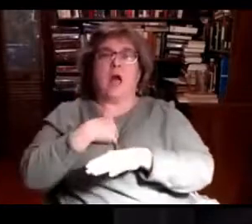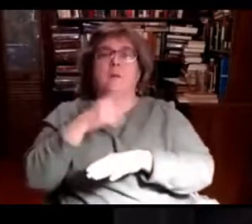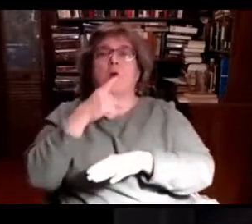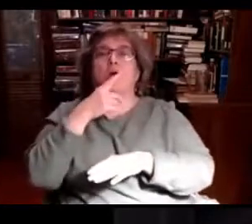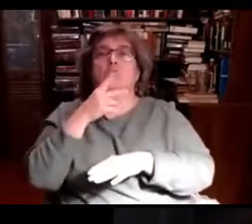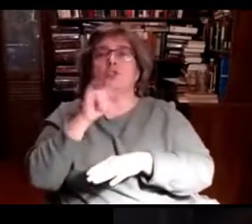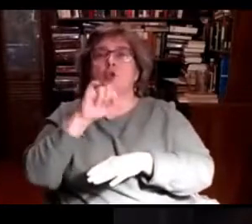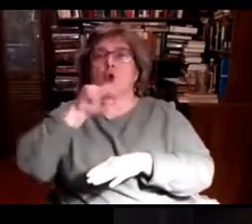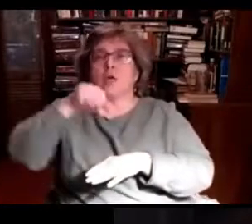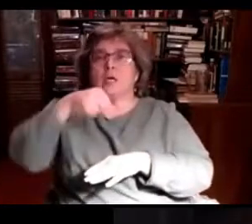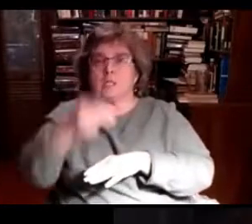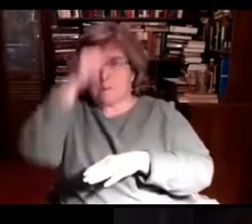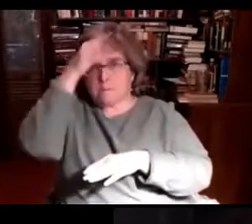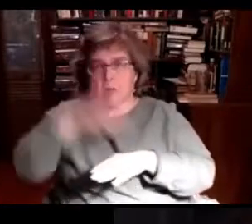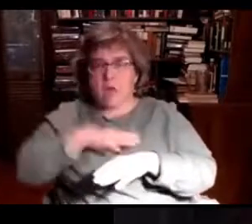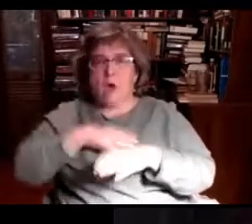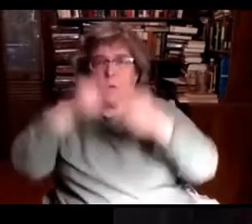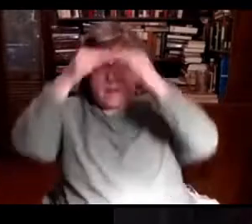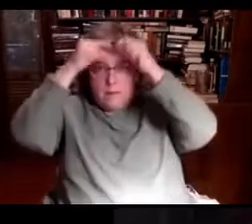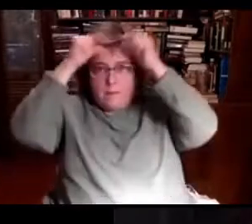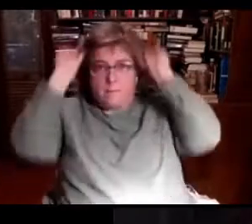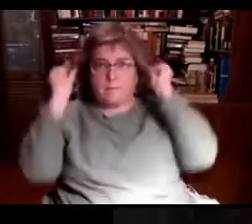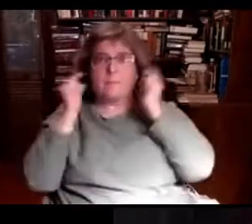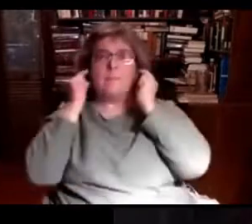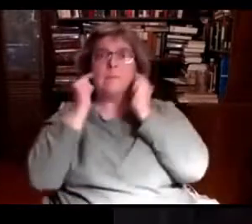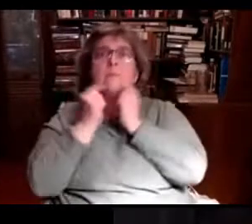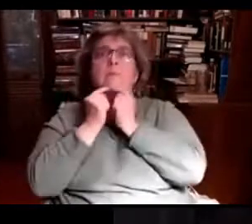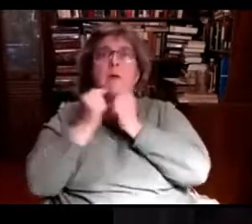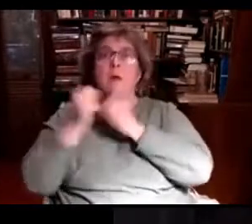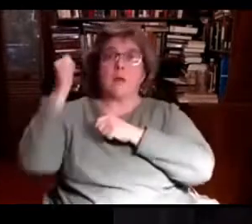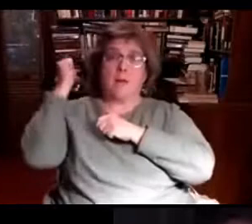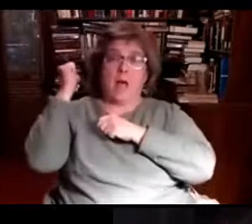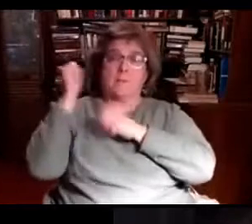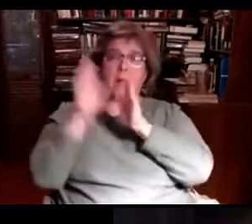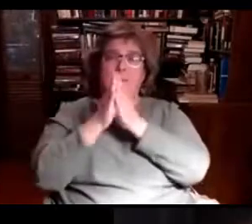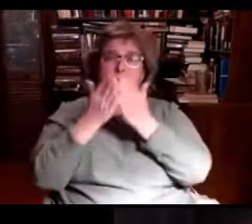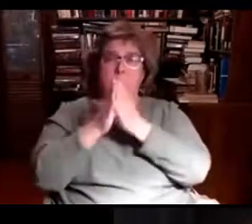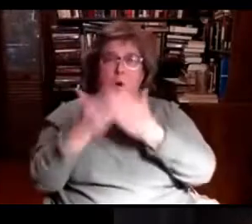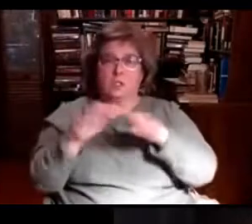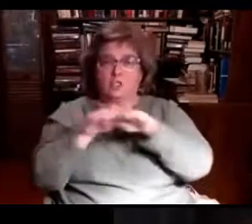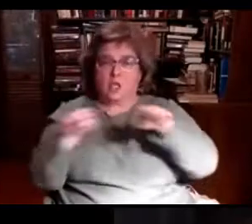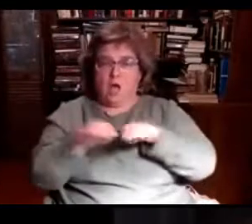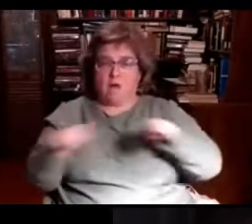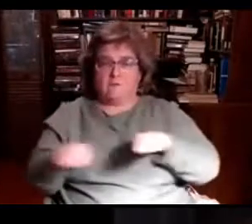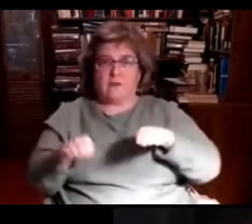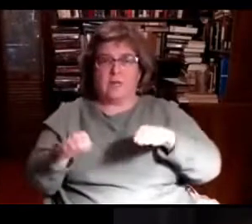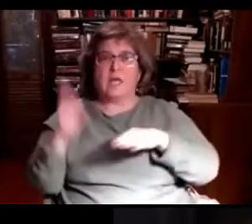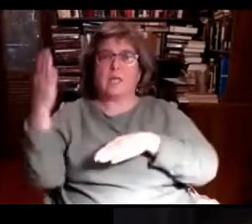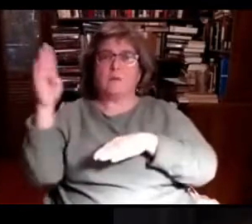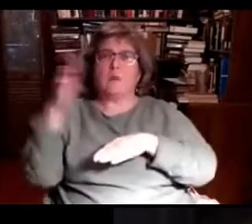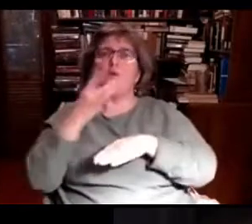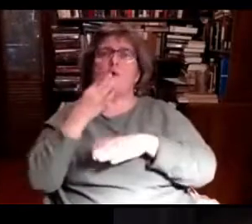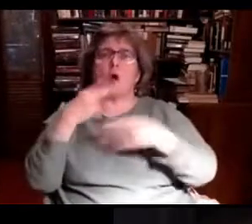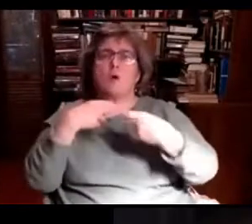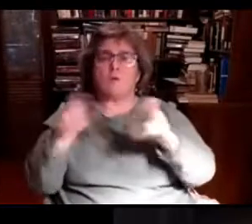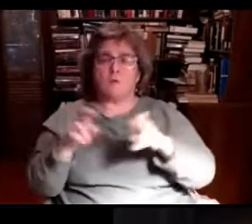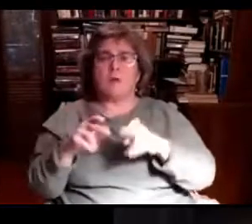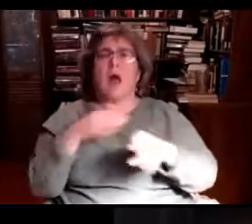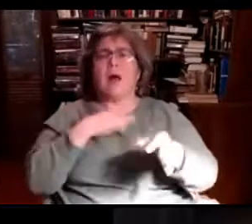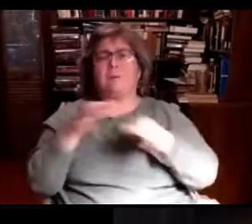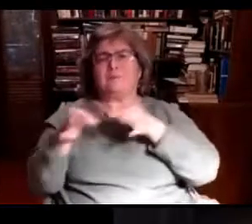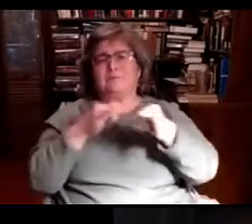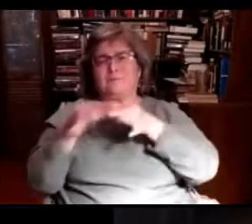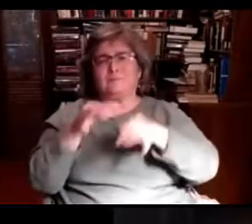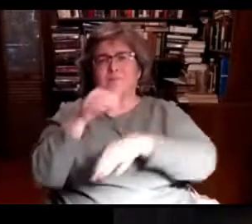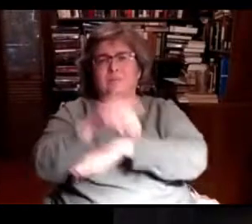beard and short brown hair, and behind me is a bookshelf in a bluish room. I'll be briefly talking about this evening, giving you some directions